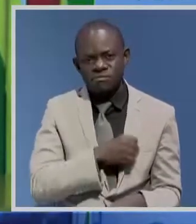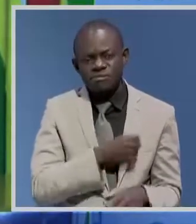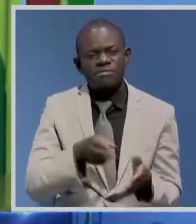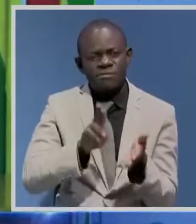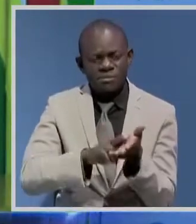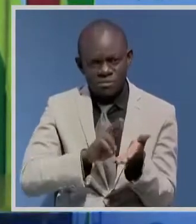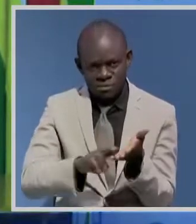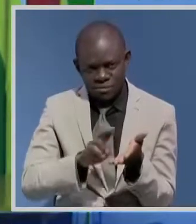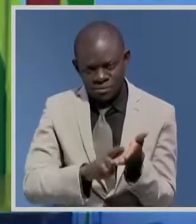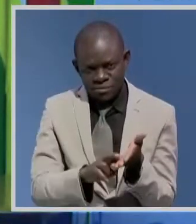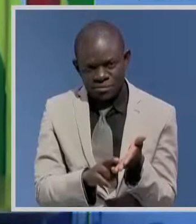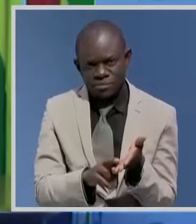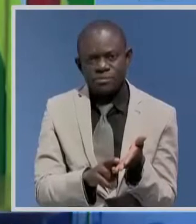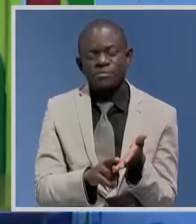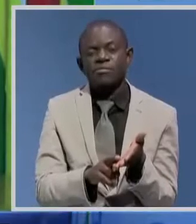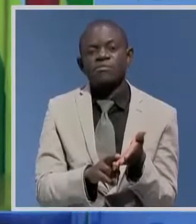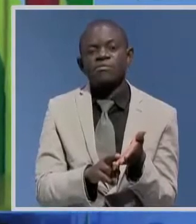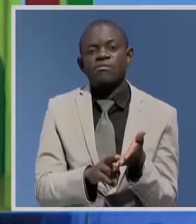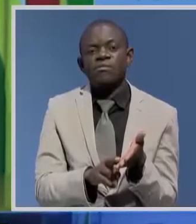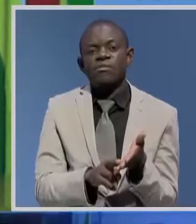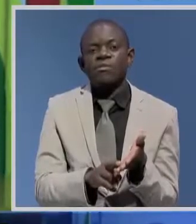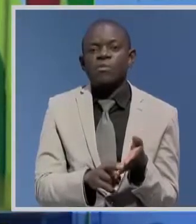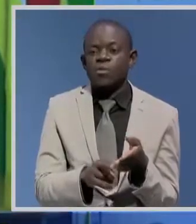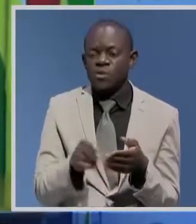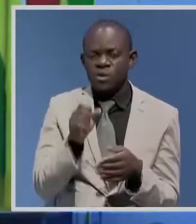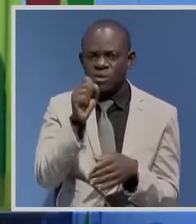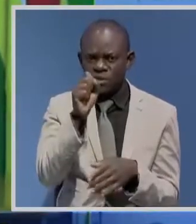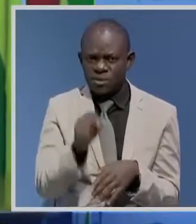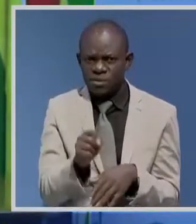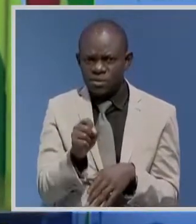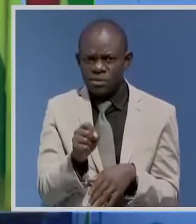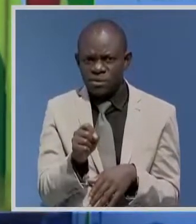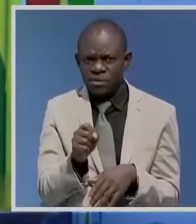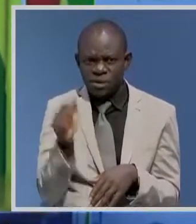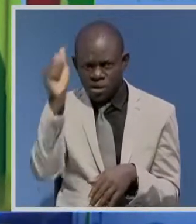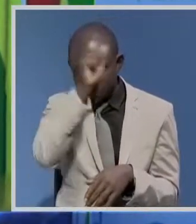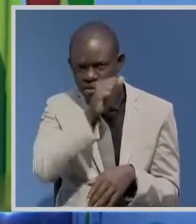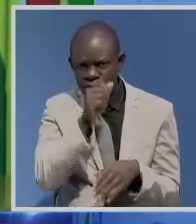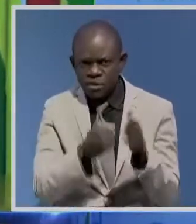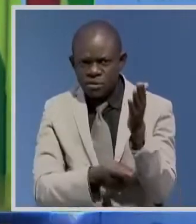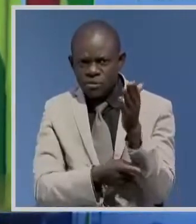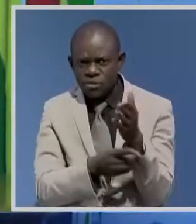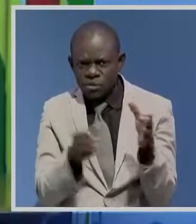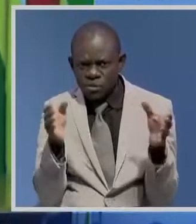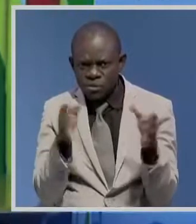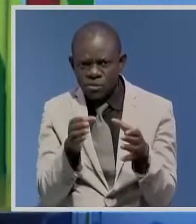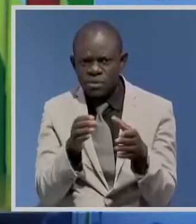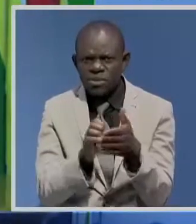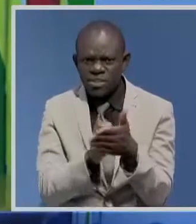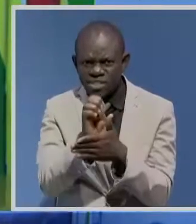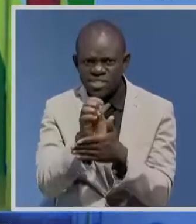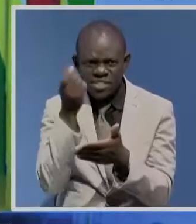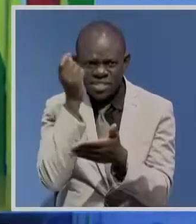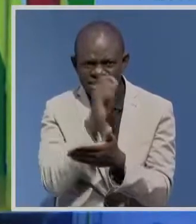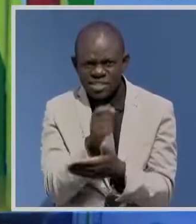speaking when she made a preliminary presentation, Sadc Executive Secretary Stegomena Tax said the